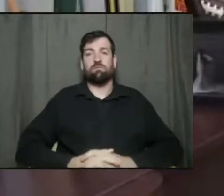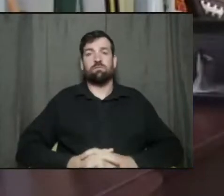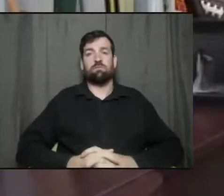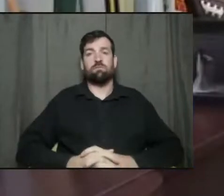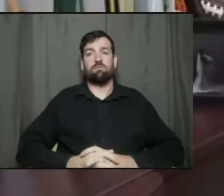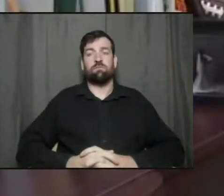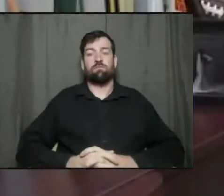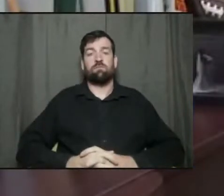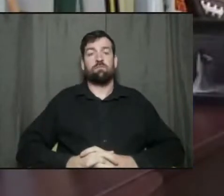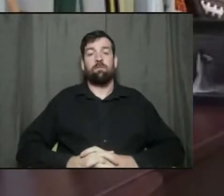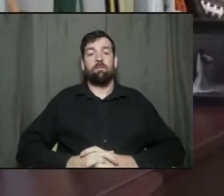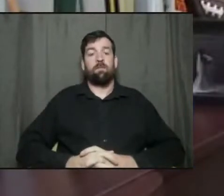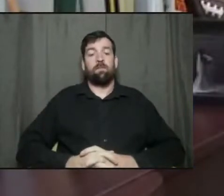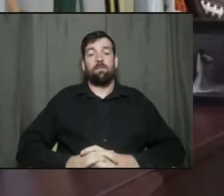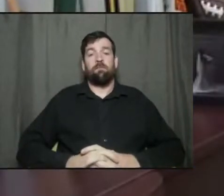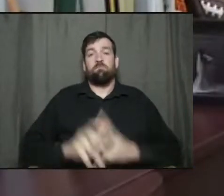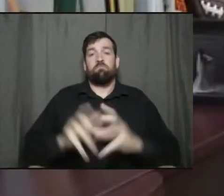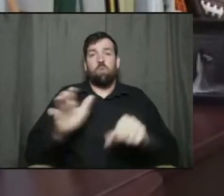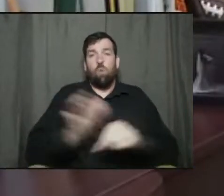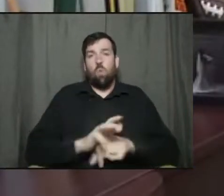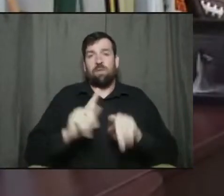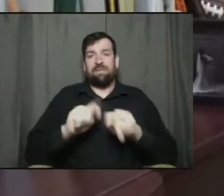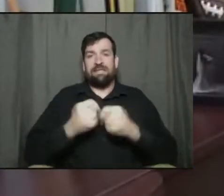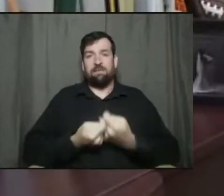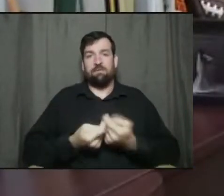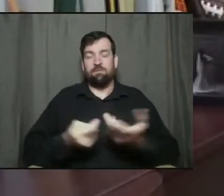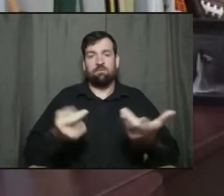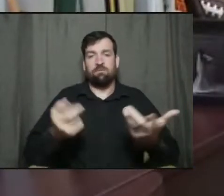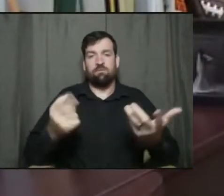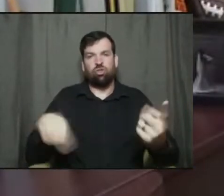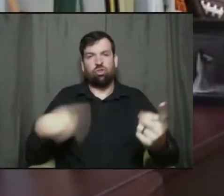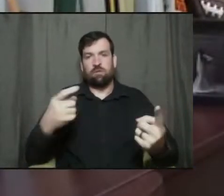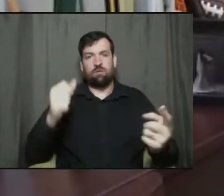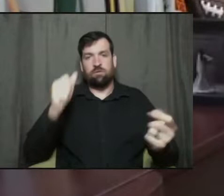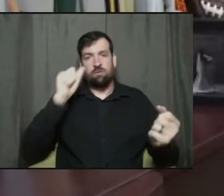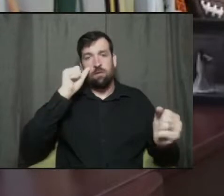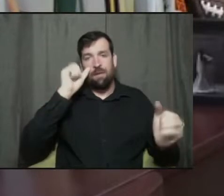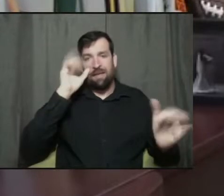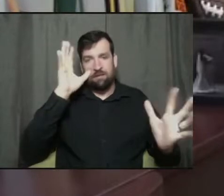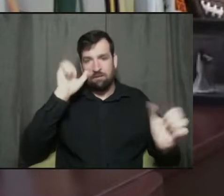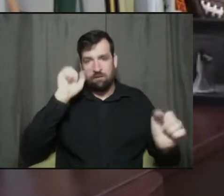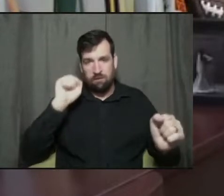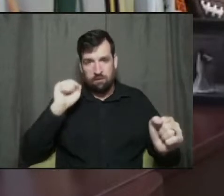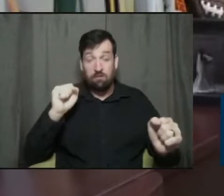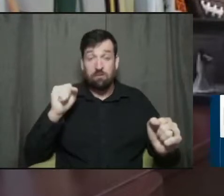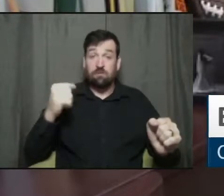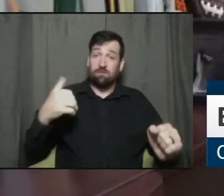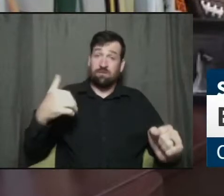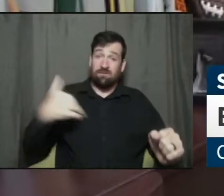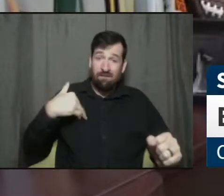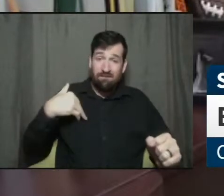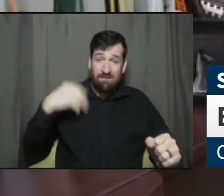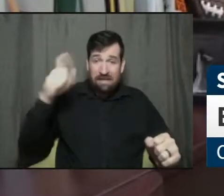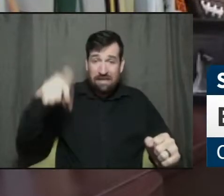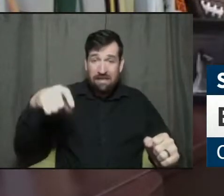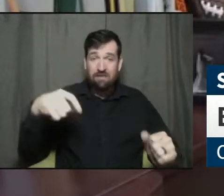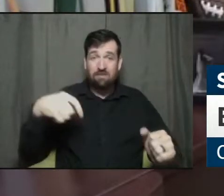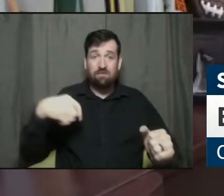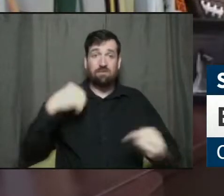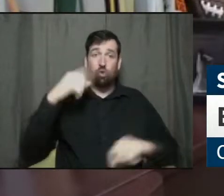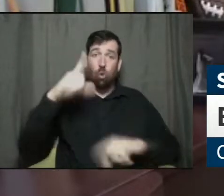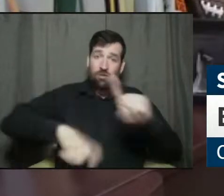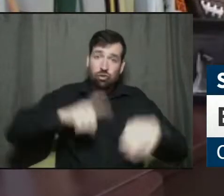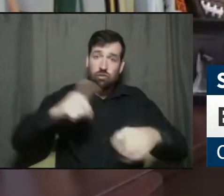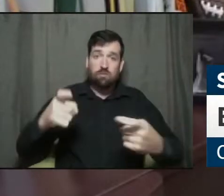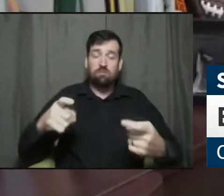The whole entire team is absolutely incredible. I mean, I know that if I have a need or a question or anything, I